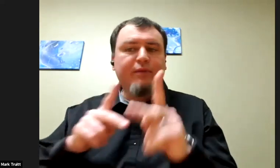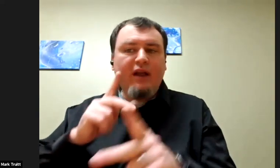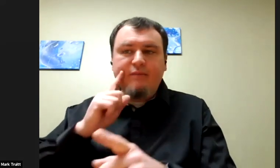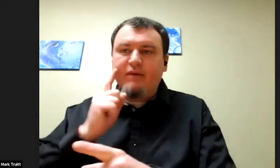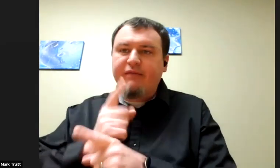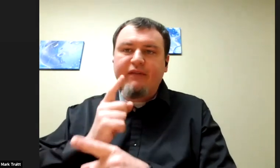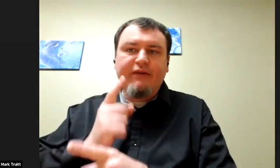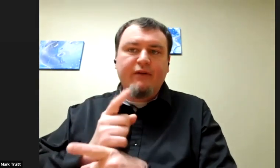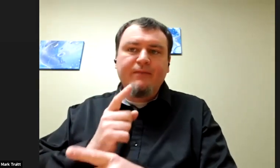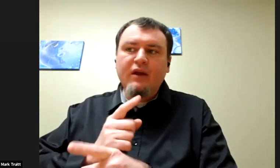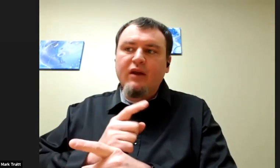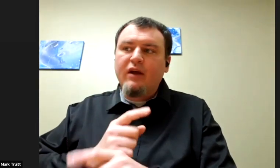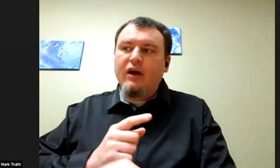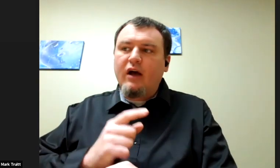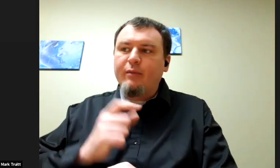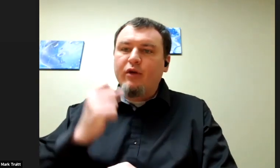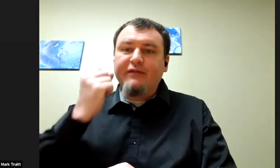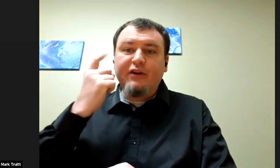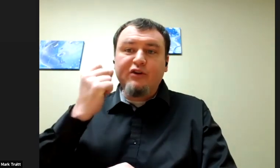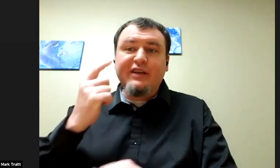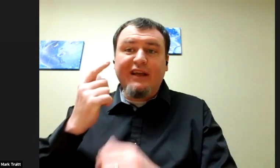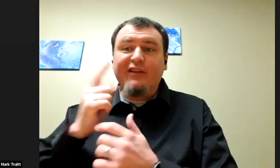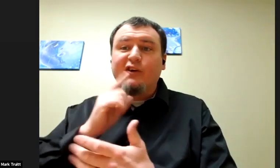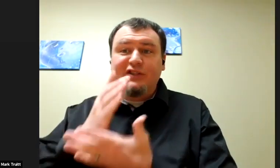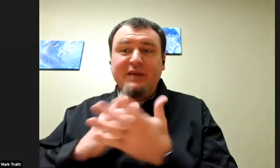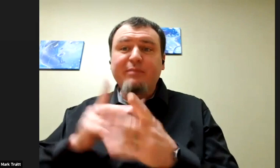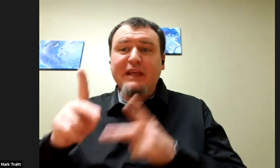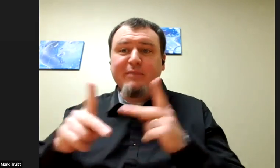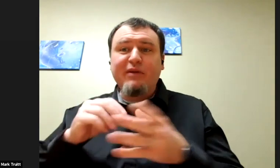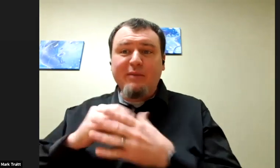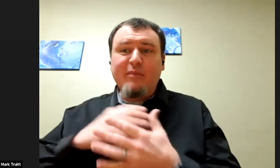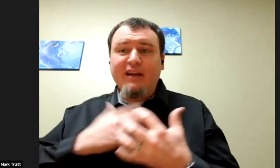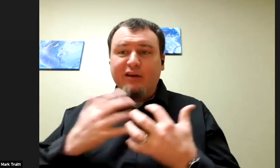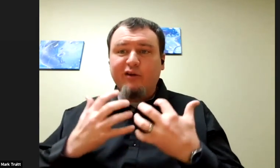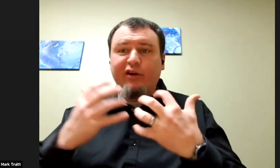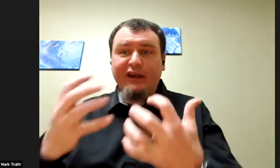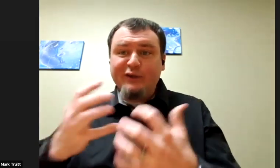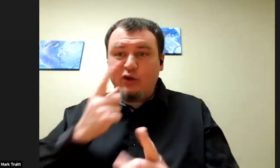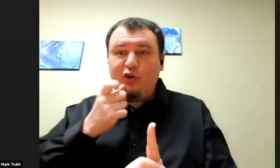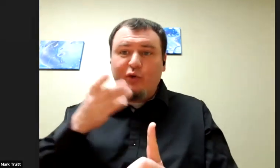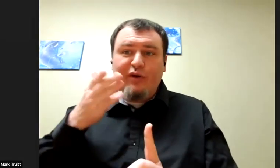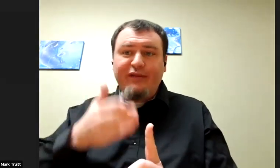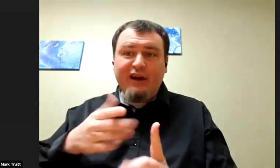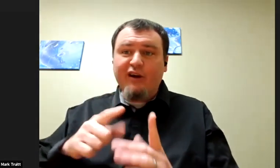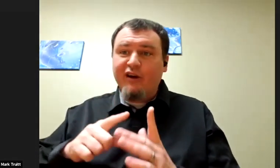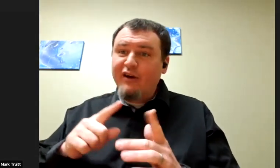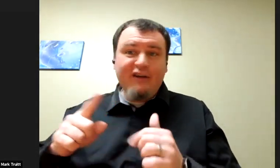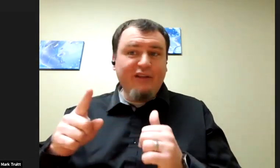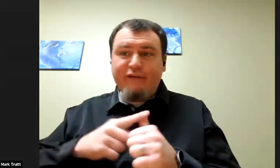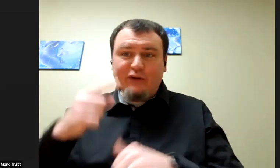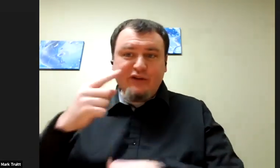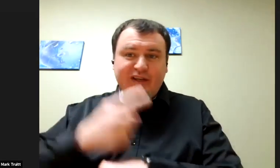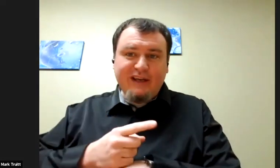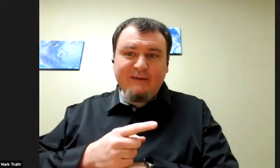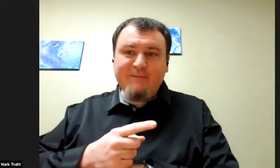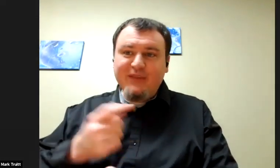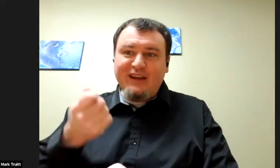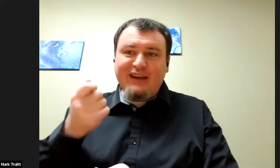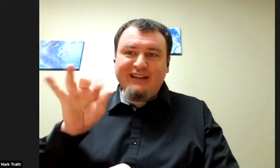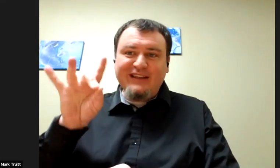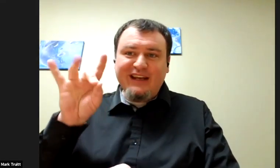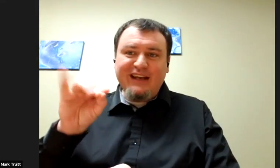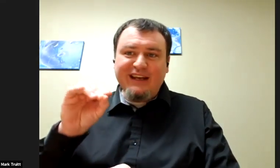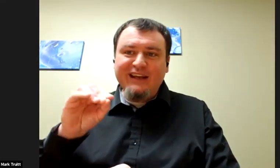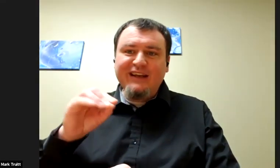Our people have been faithful. You have to understand there are some people in my congregation who were there the first day